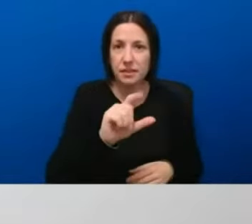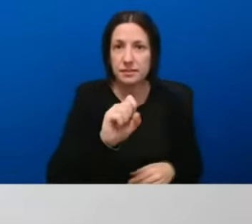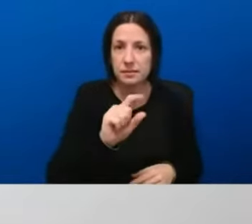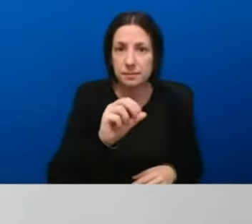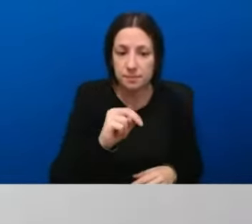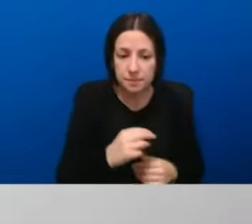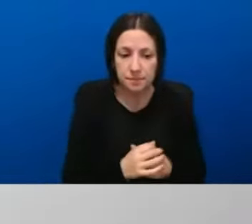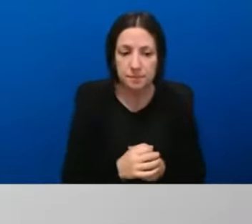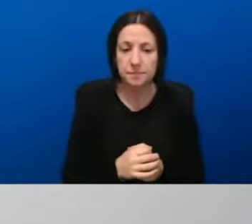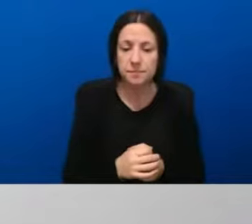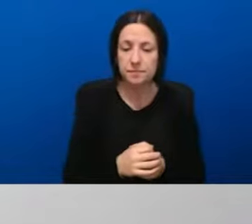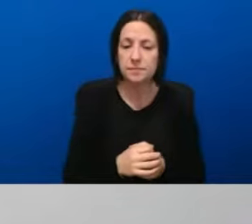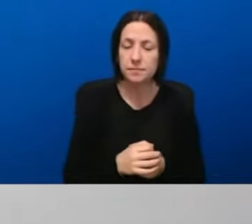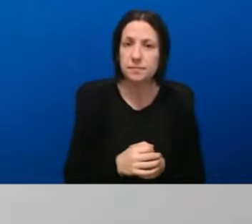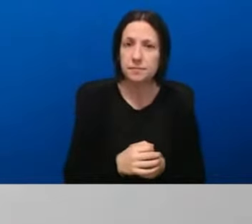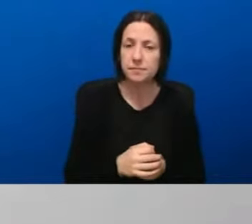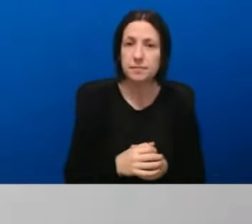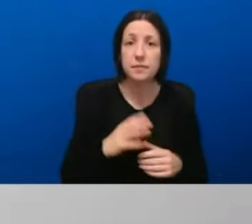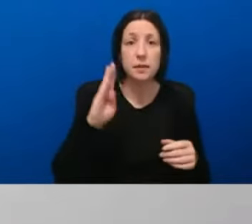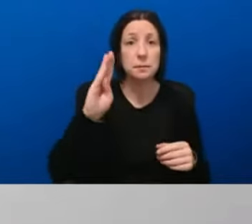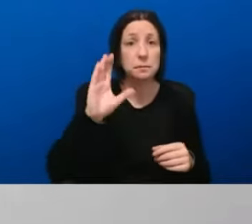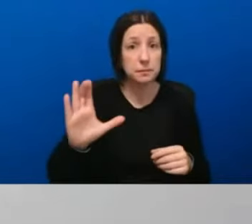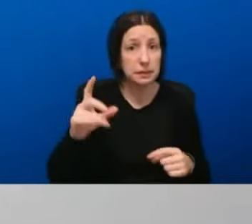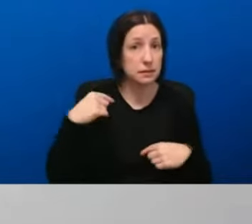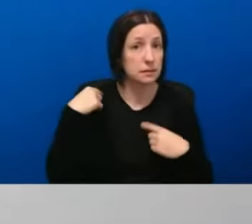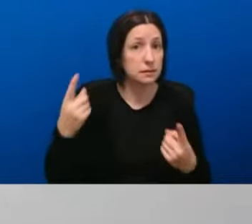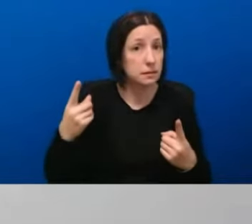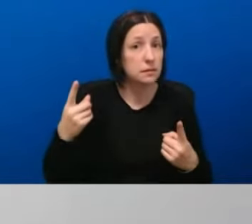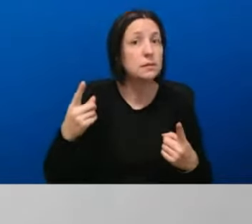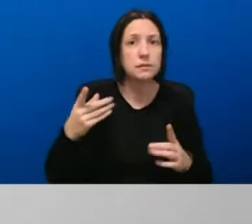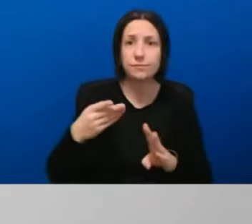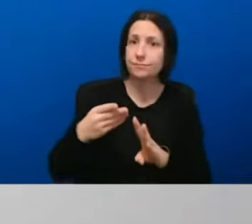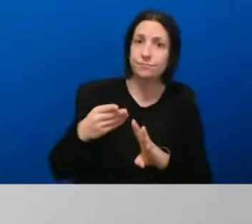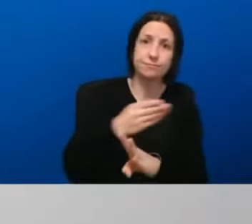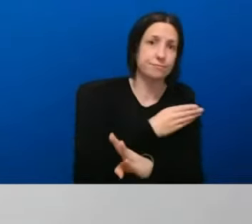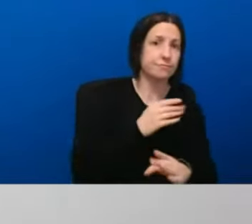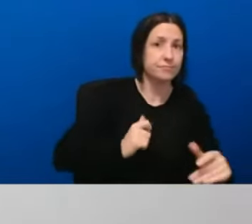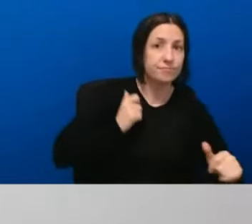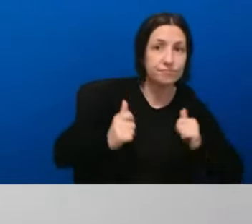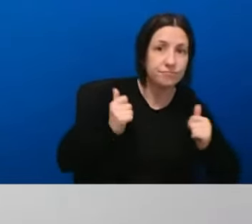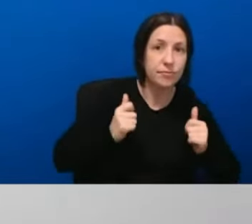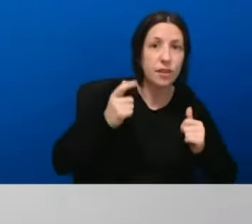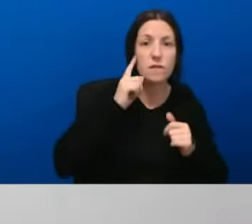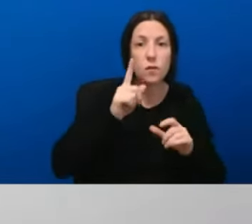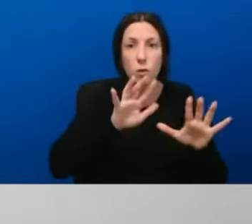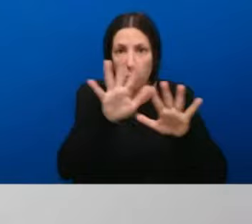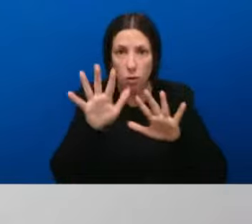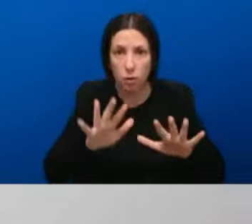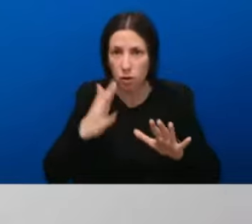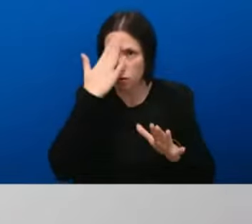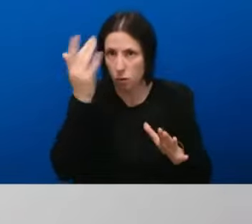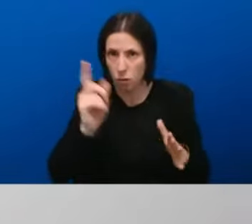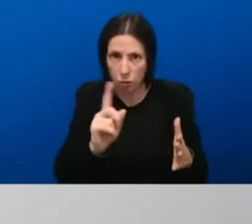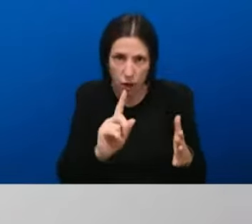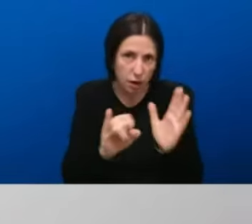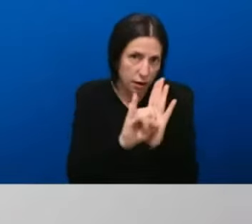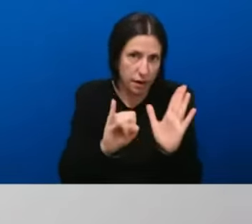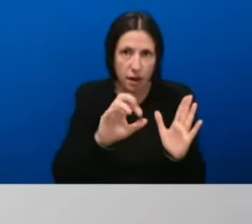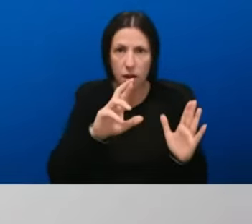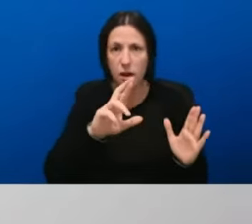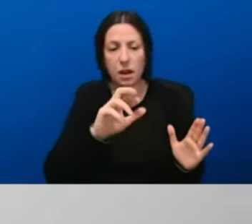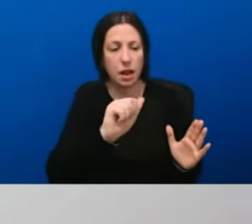Thank you, Minister Ralston. So just to start, you know, BC has taken a proactive approach in regards to mapping aquifers as best as possible